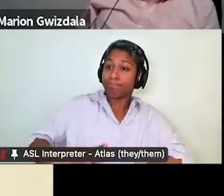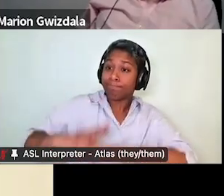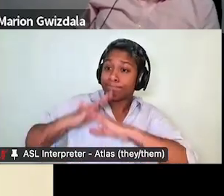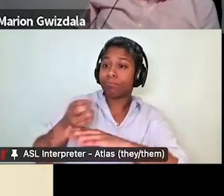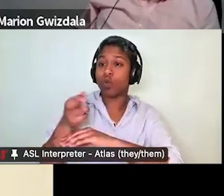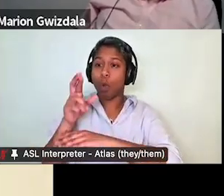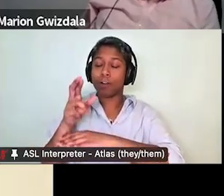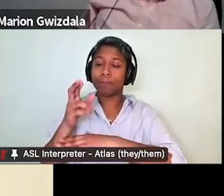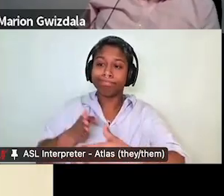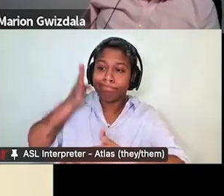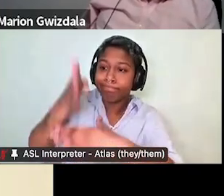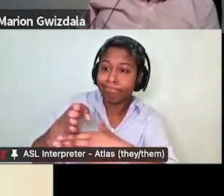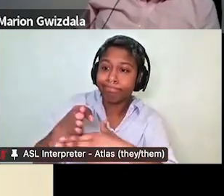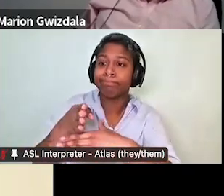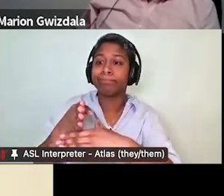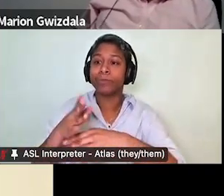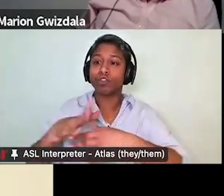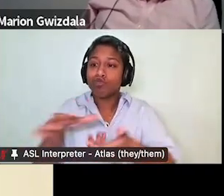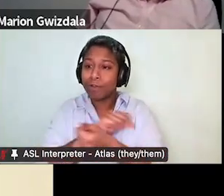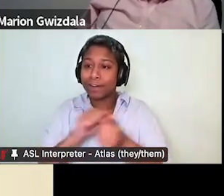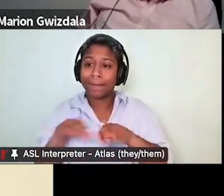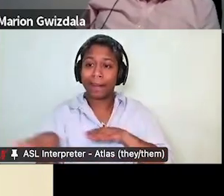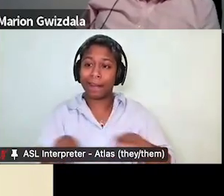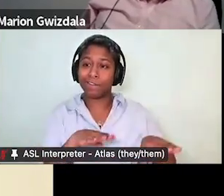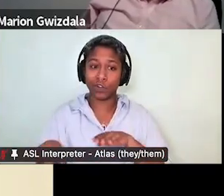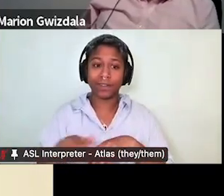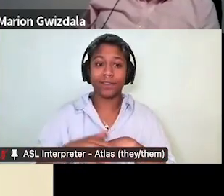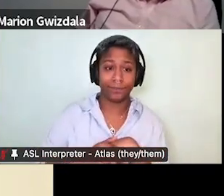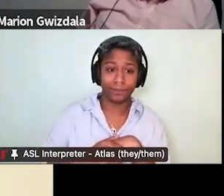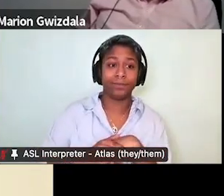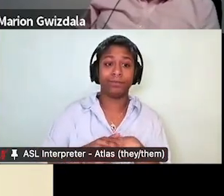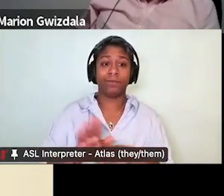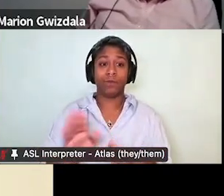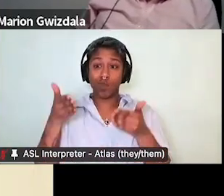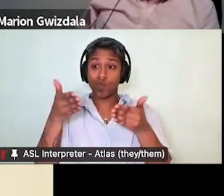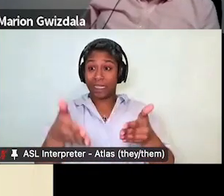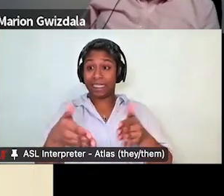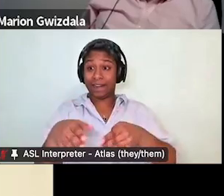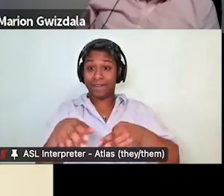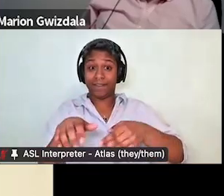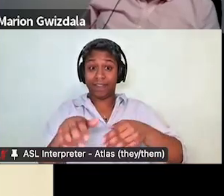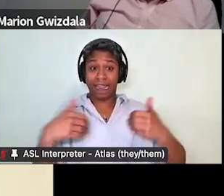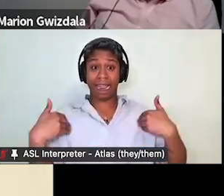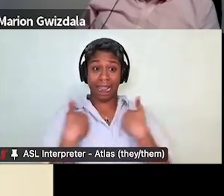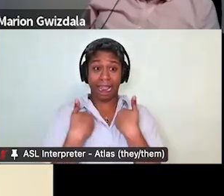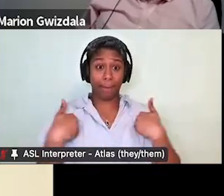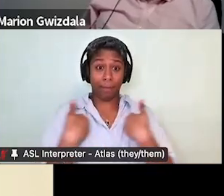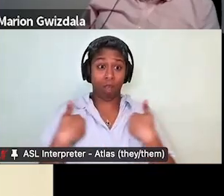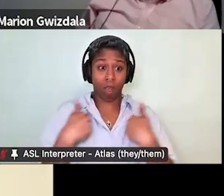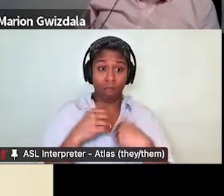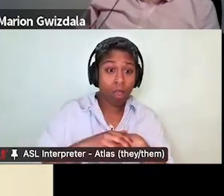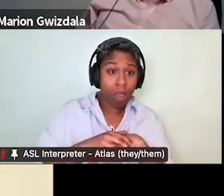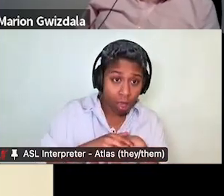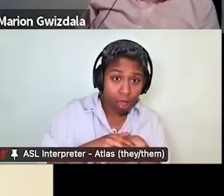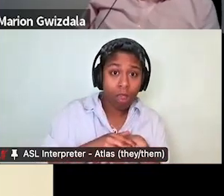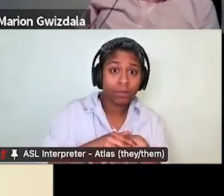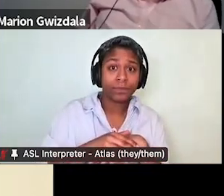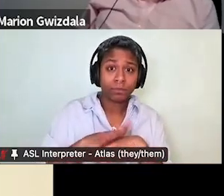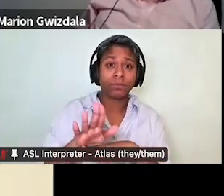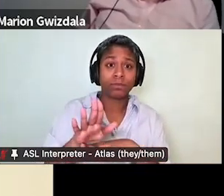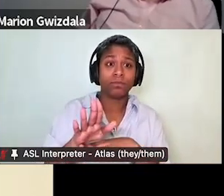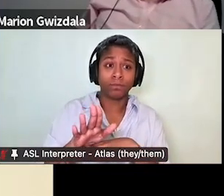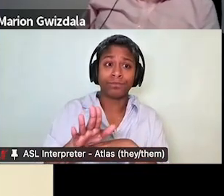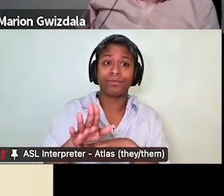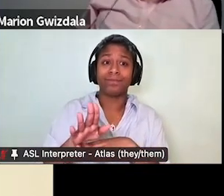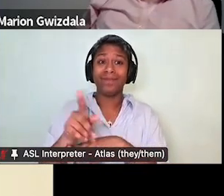behaviors. The presence of the animal, the crime deterrent presence of the animal, is not a trained task, neither is the provision